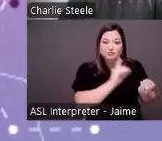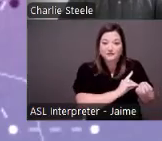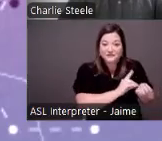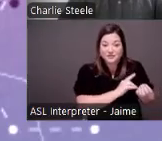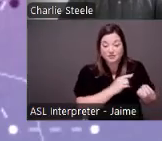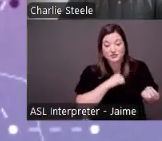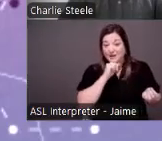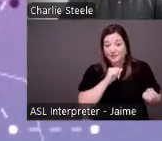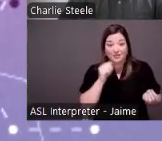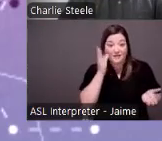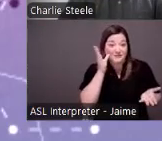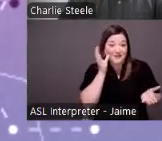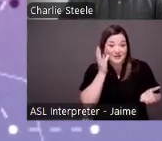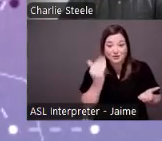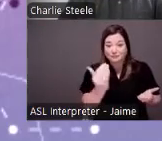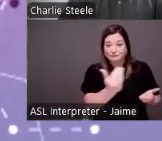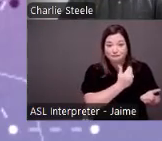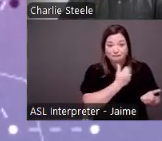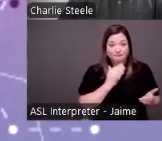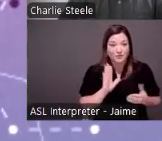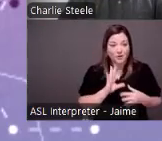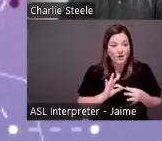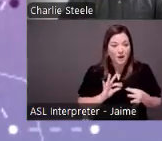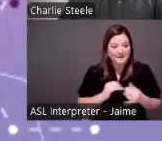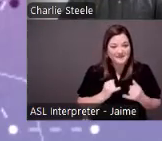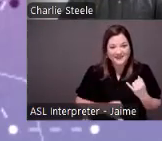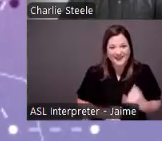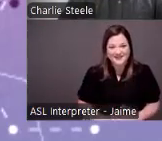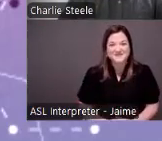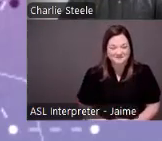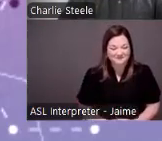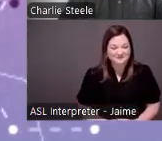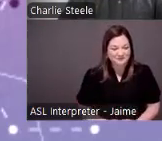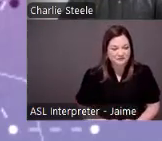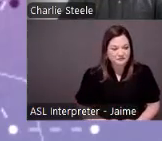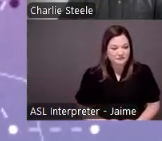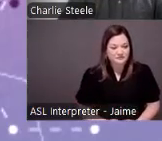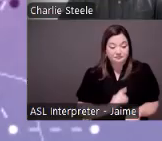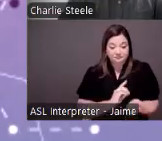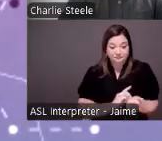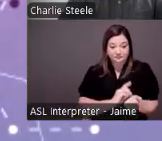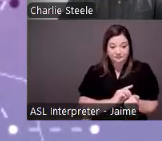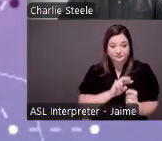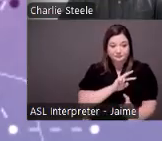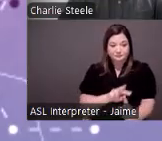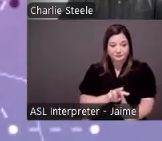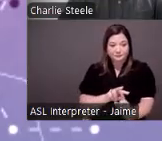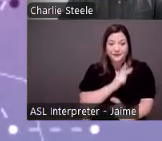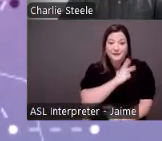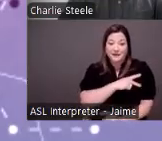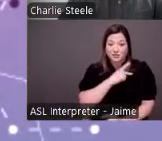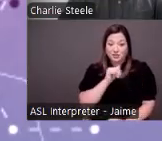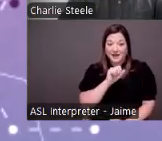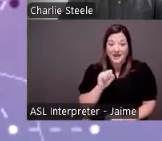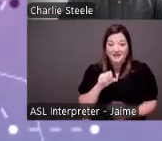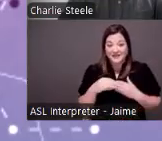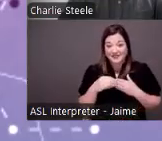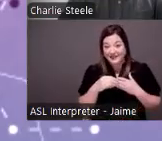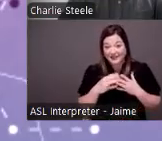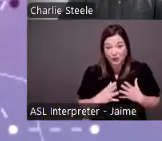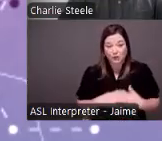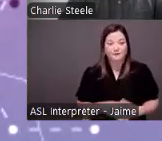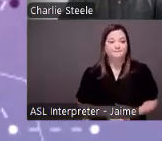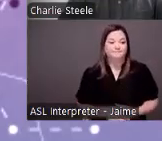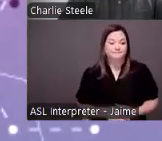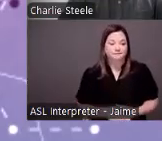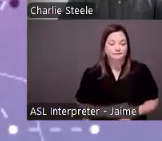end. Um, so the physician perspective on patients as leaders. Building partnerships